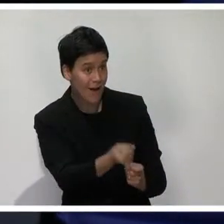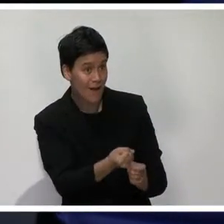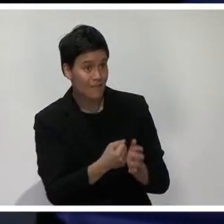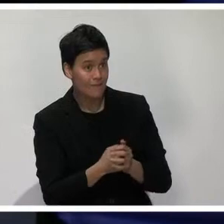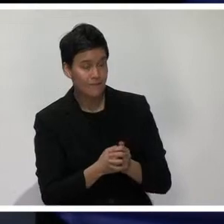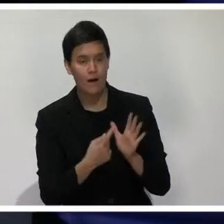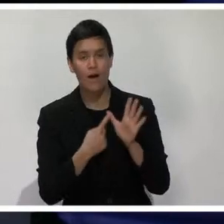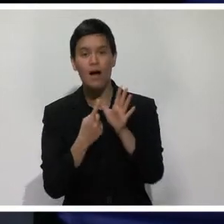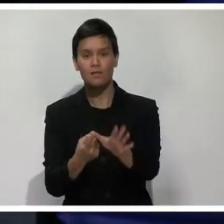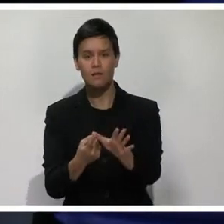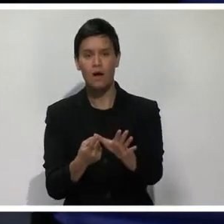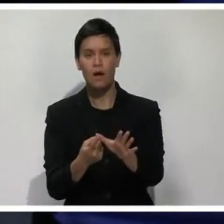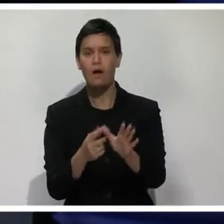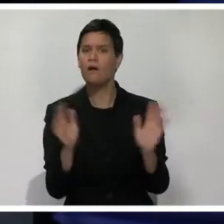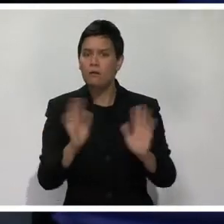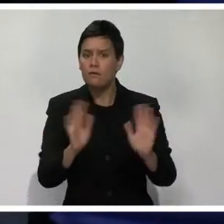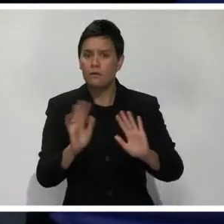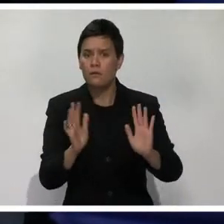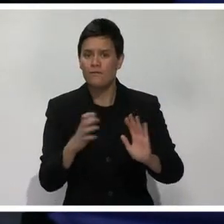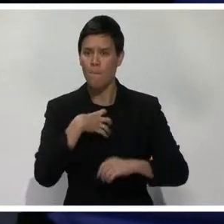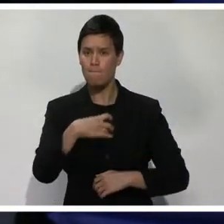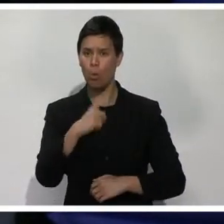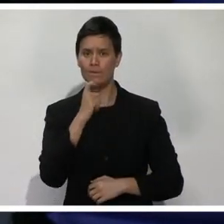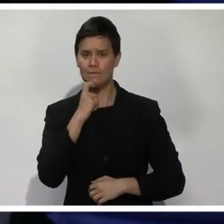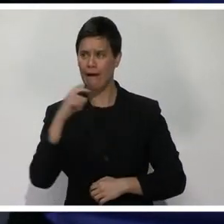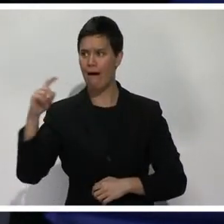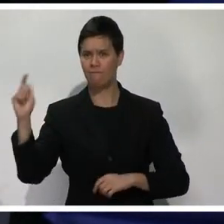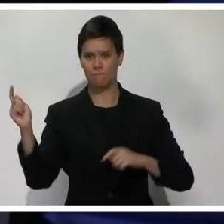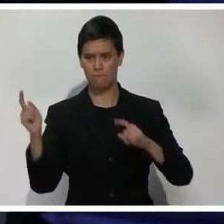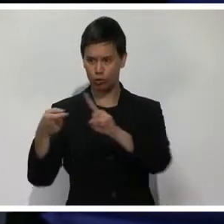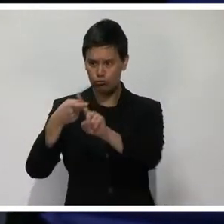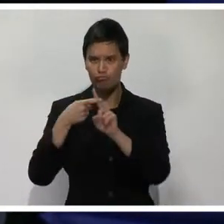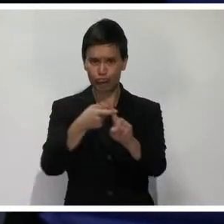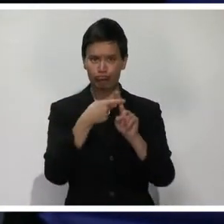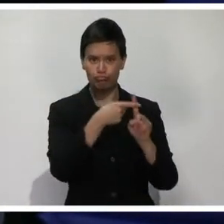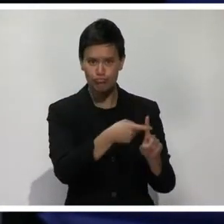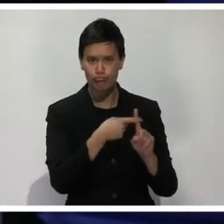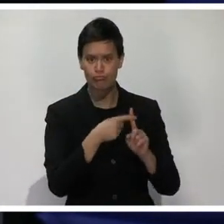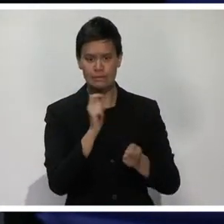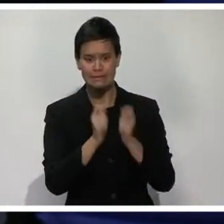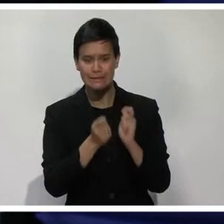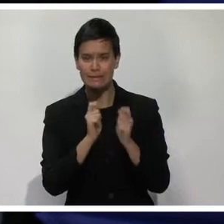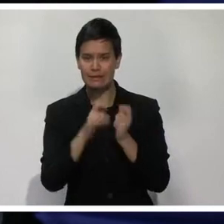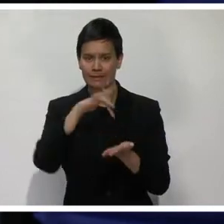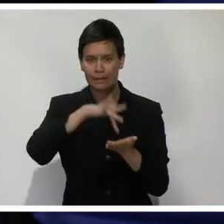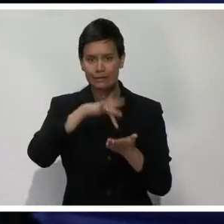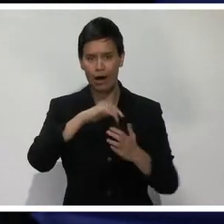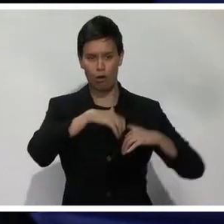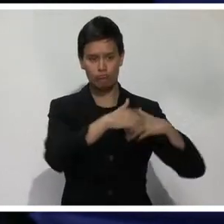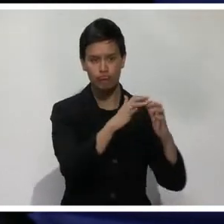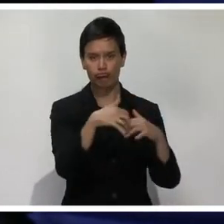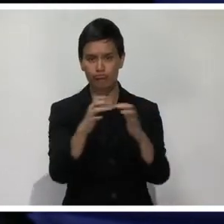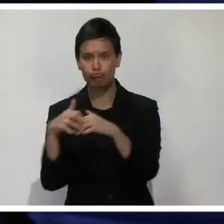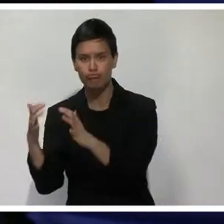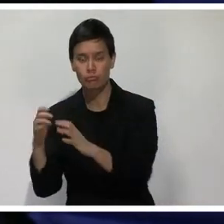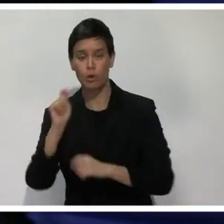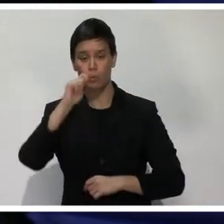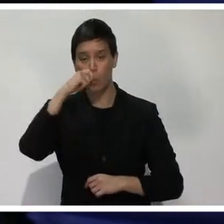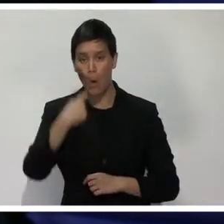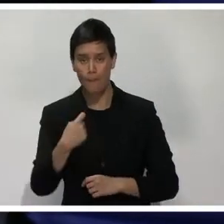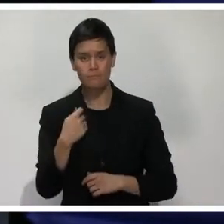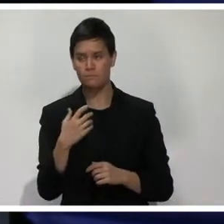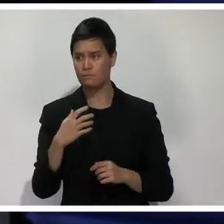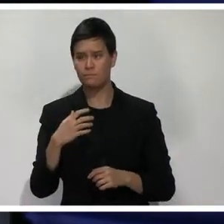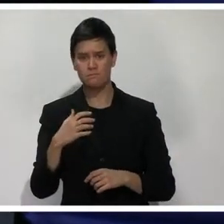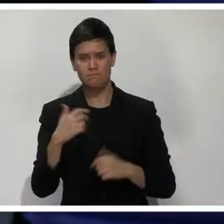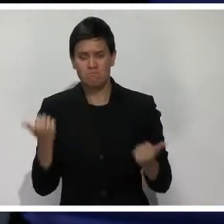staff. There are extra testing sites. There are going to be even more tomorrow, and there are plenty of consumables, swabs, and so on. It's just simply a demand.